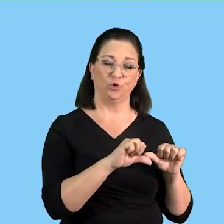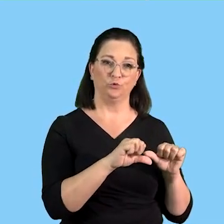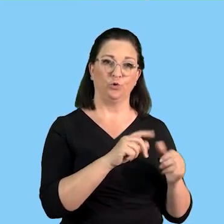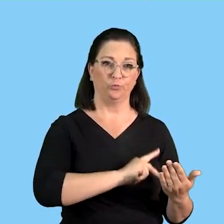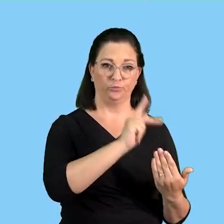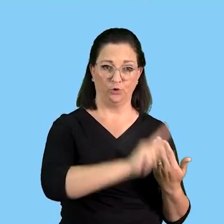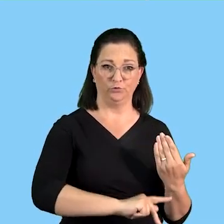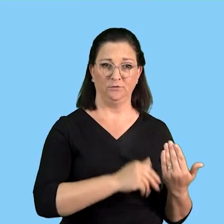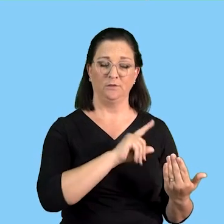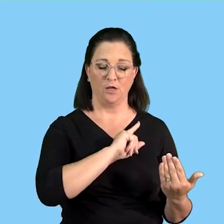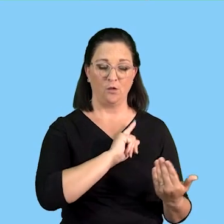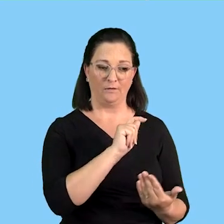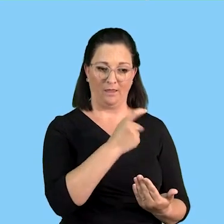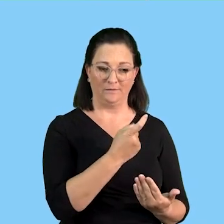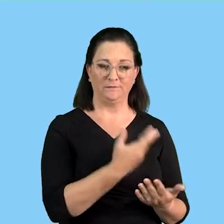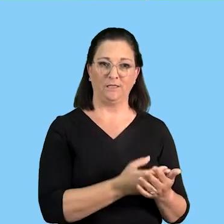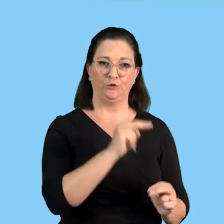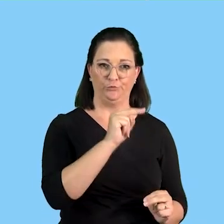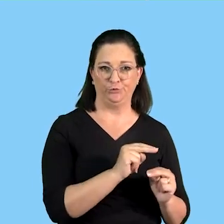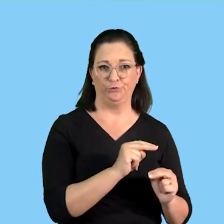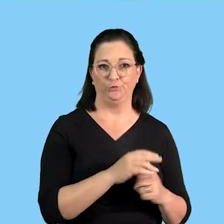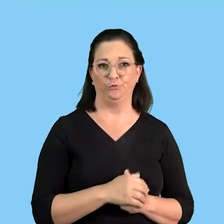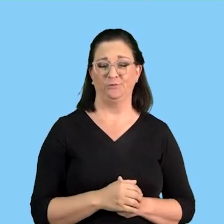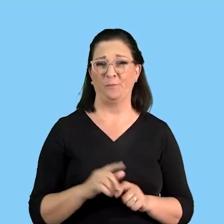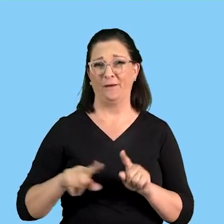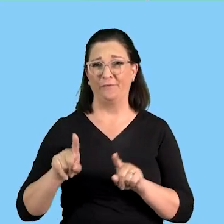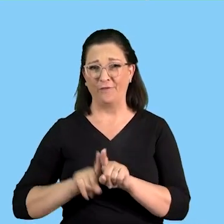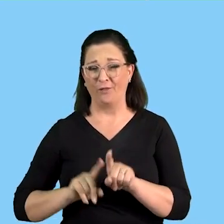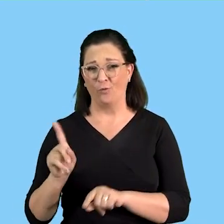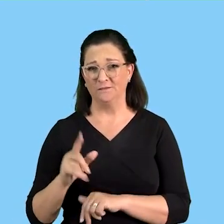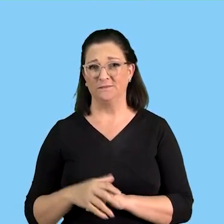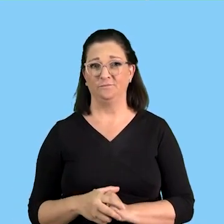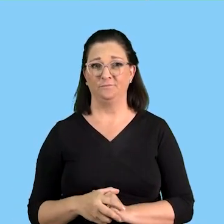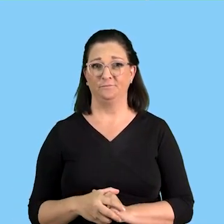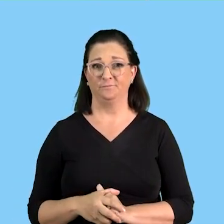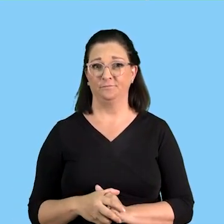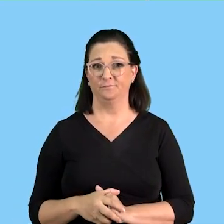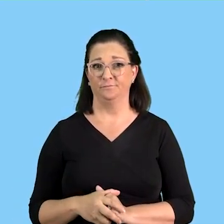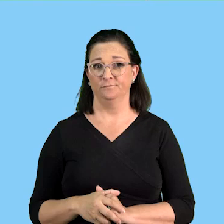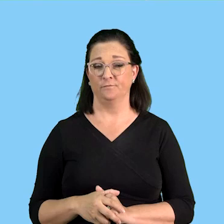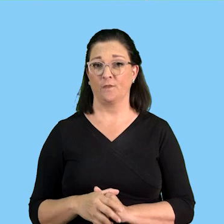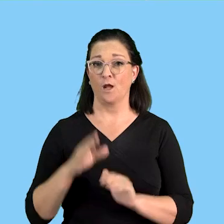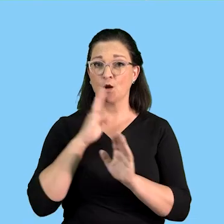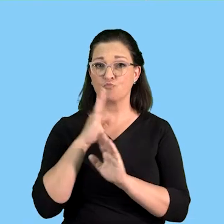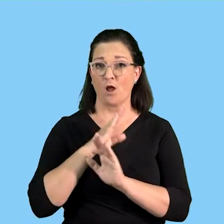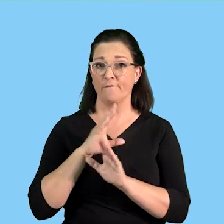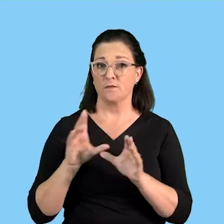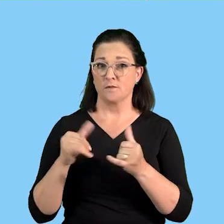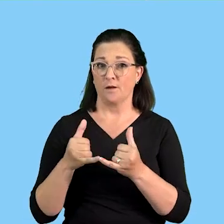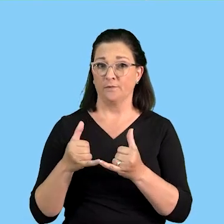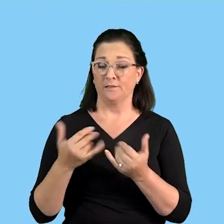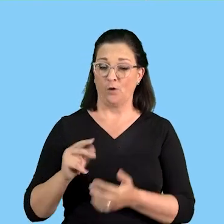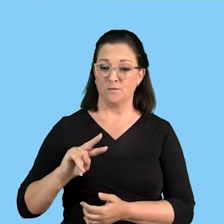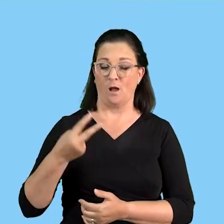rebate would allow the business to reduce the tax. But what is the failure there? The private company